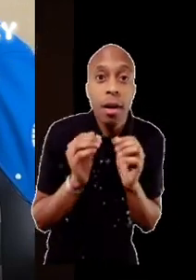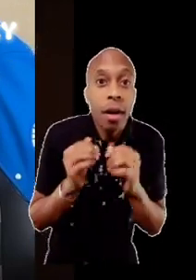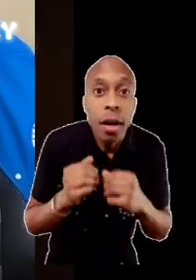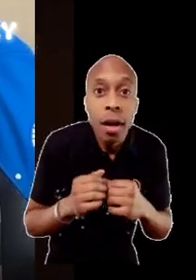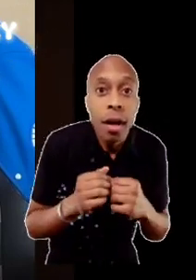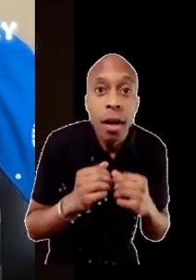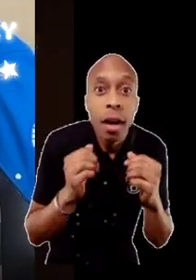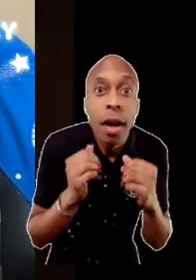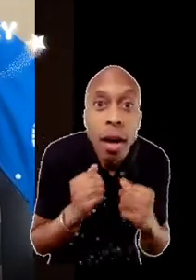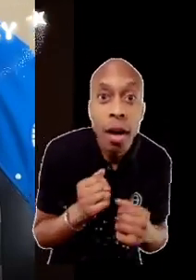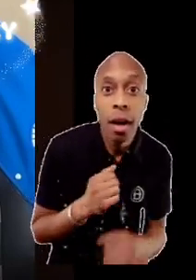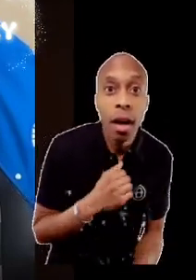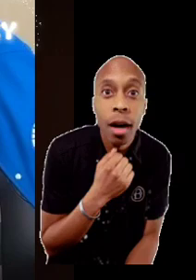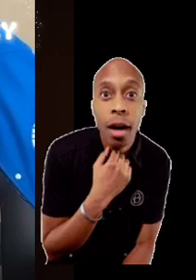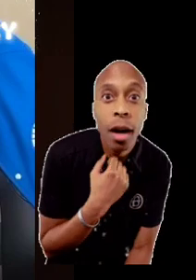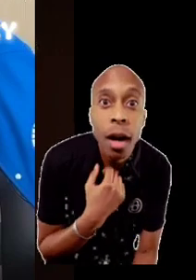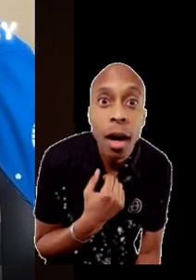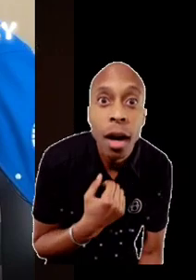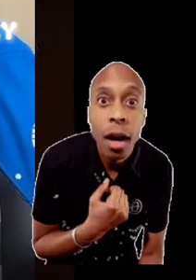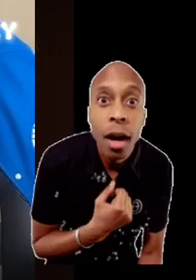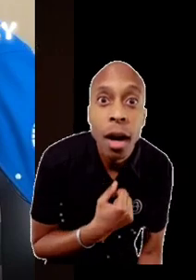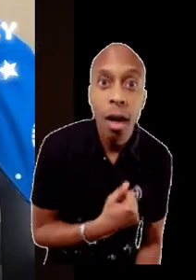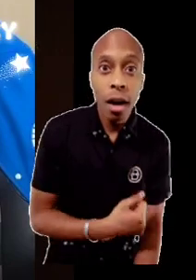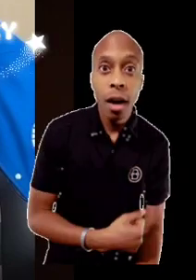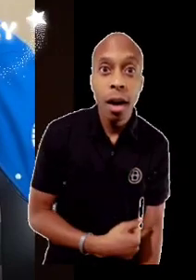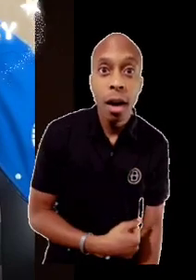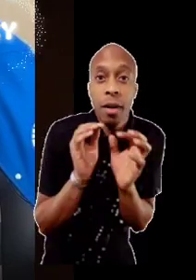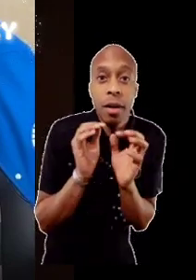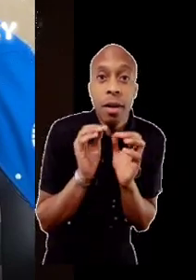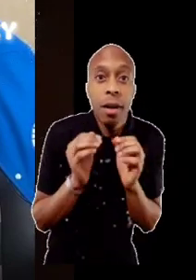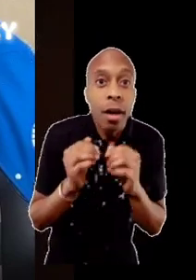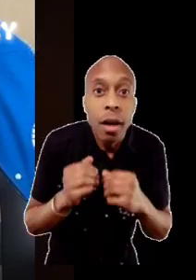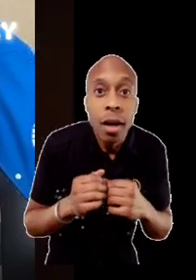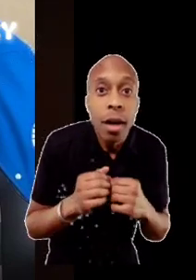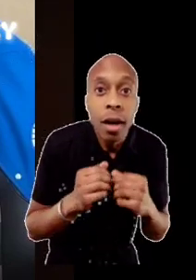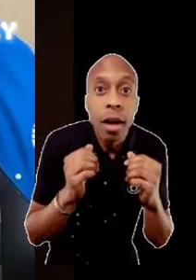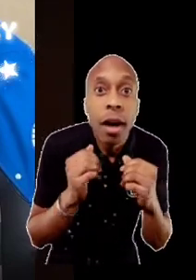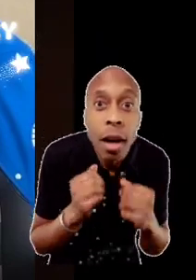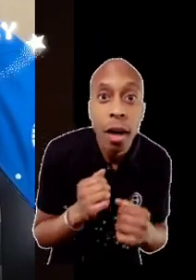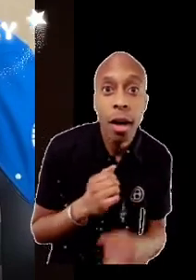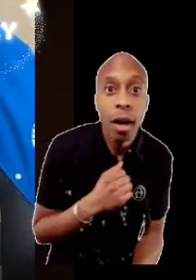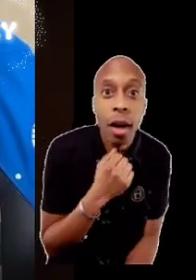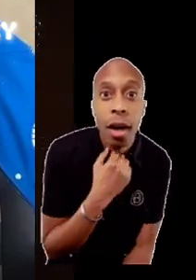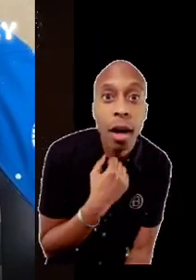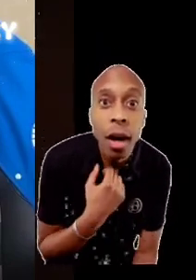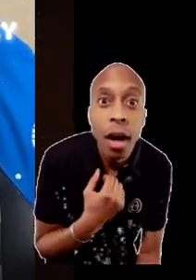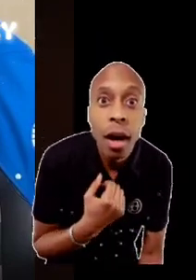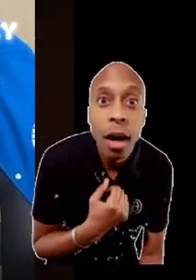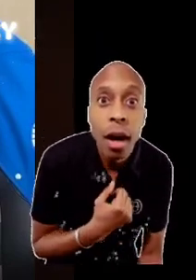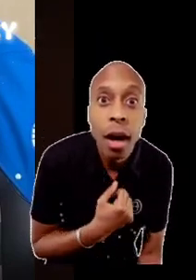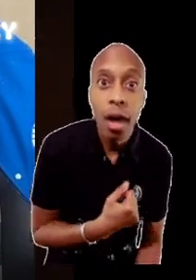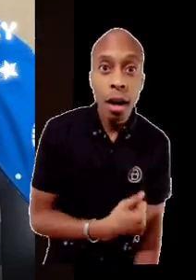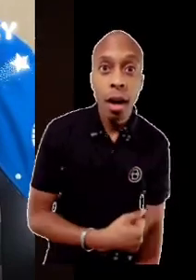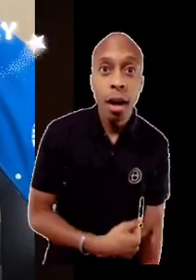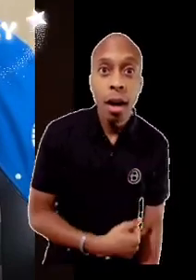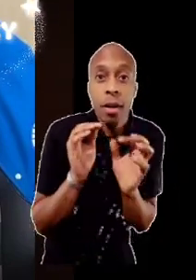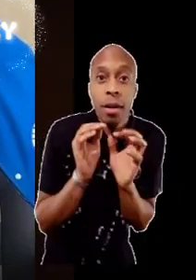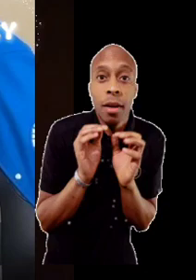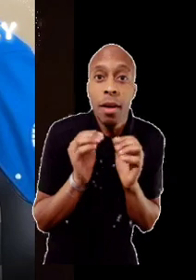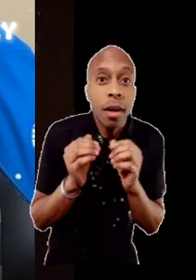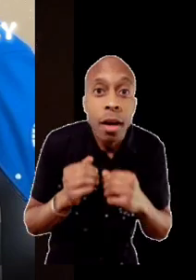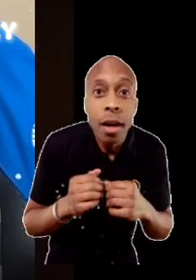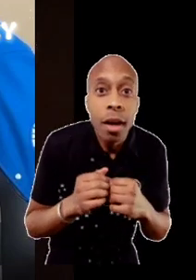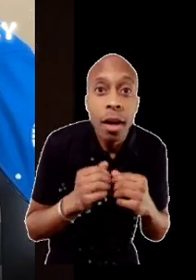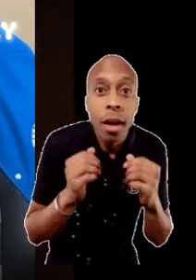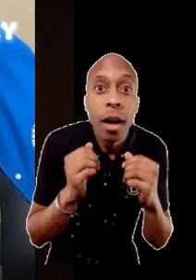And when them reel up again, them not lie. You know see you not live underneath the rock. You no peek out. What you not do that for?